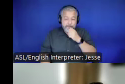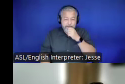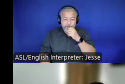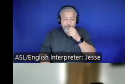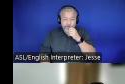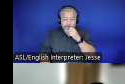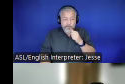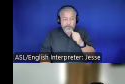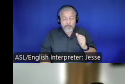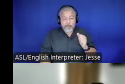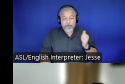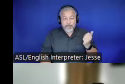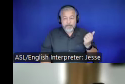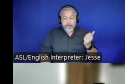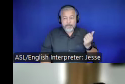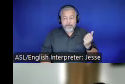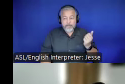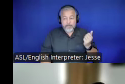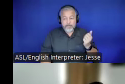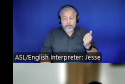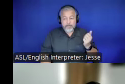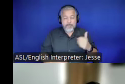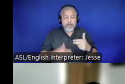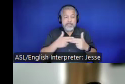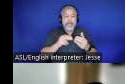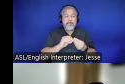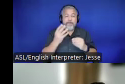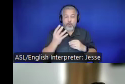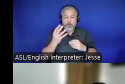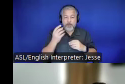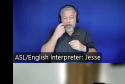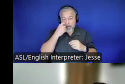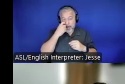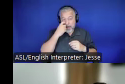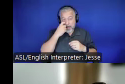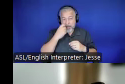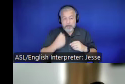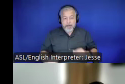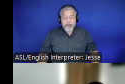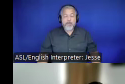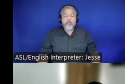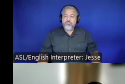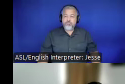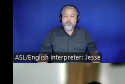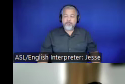through. Which one are you on right now? We're on slide 4. 4. Okay. Give me 1 sec. Go ahead and stop